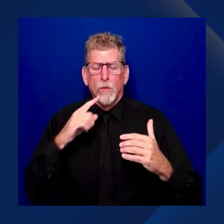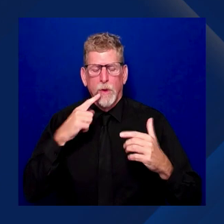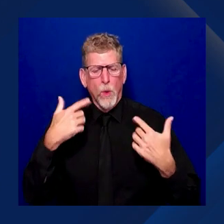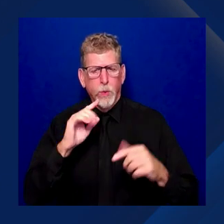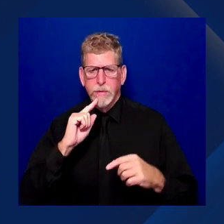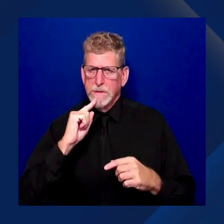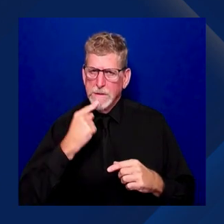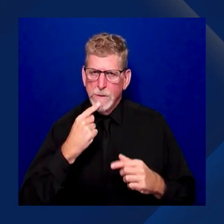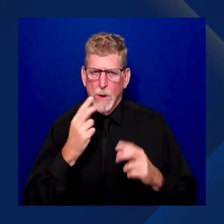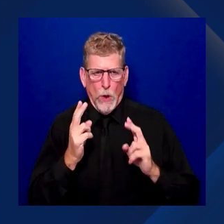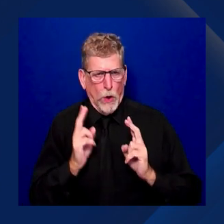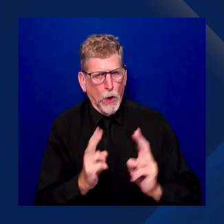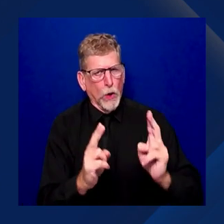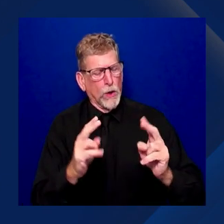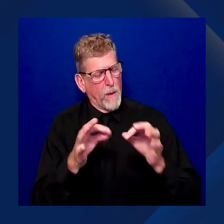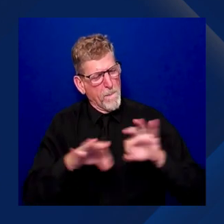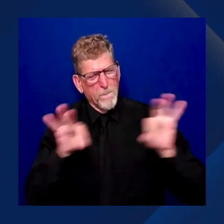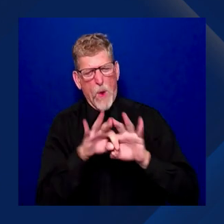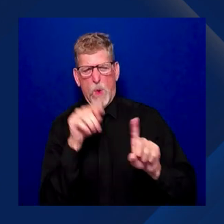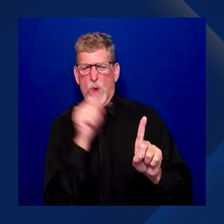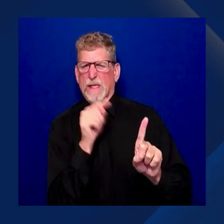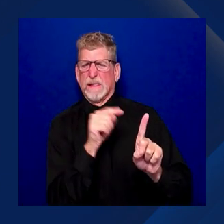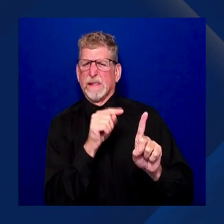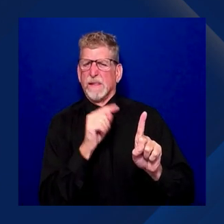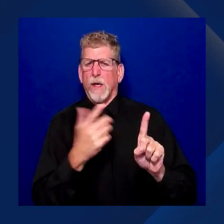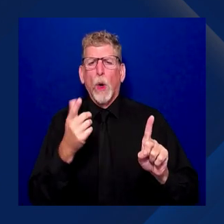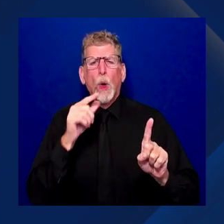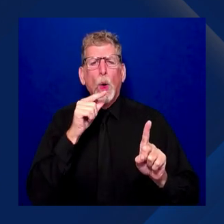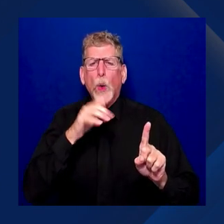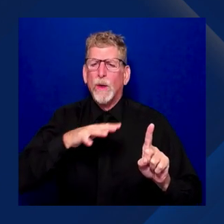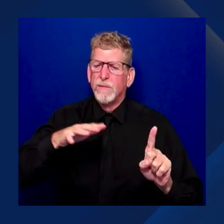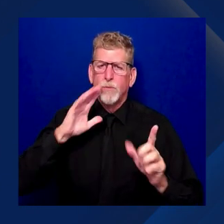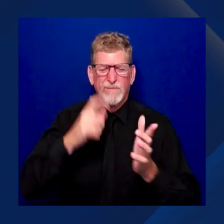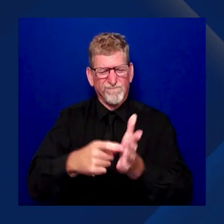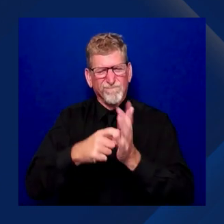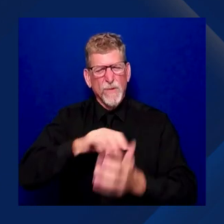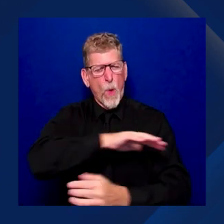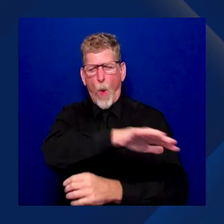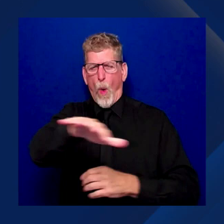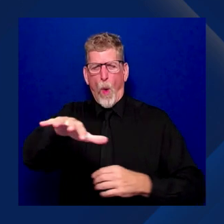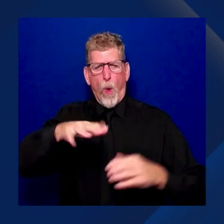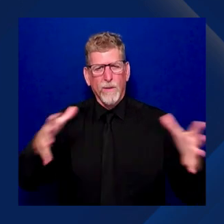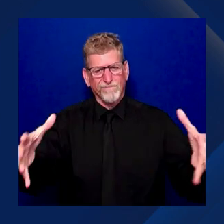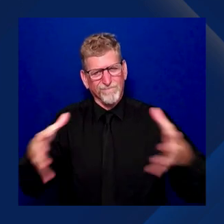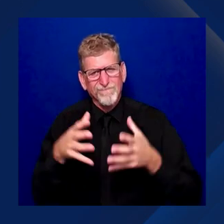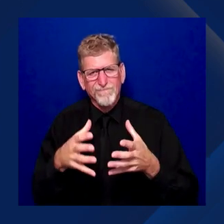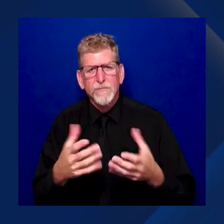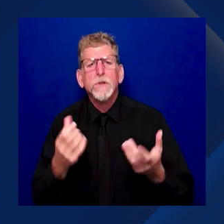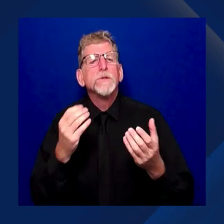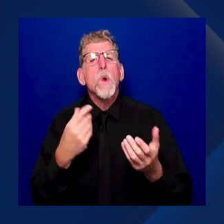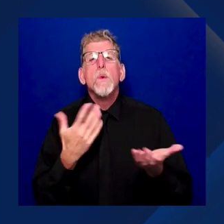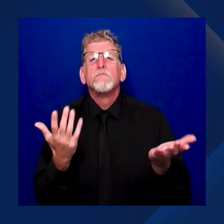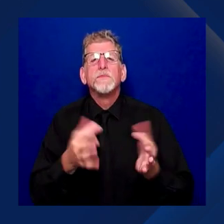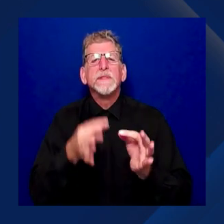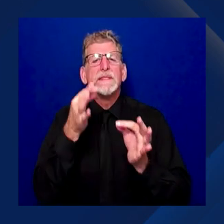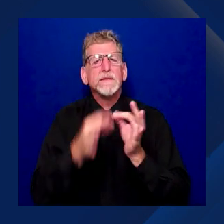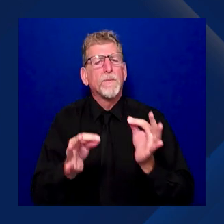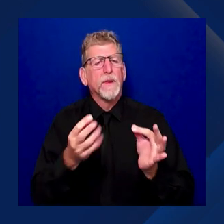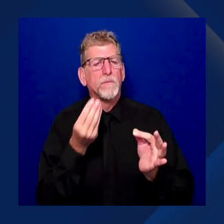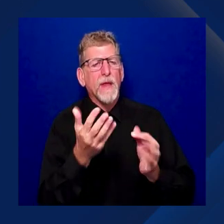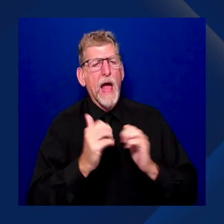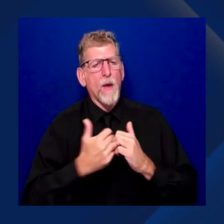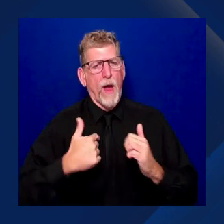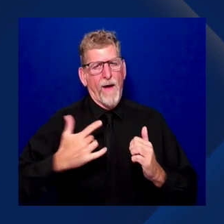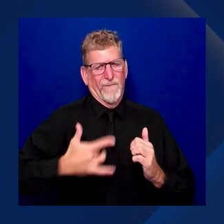it will take all of us. And to put it simply, here's how I feel about this. In the United States